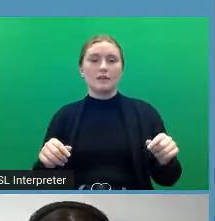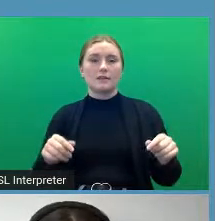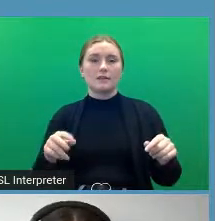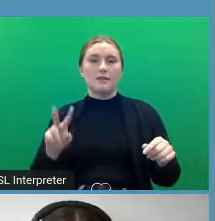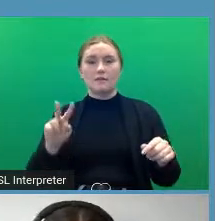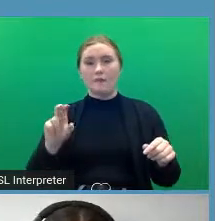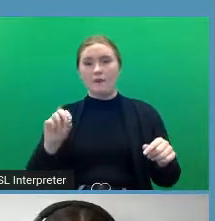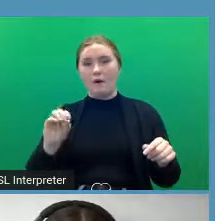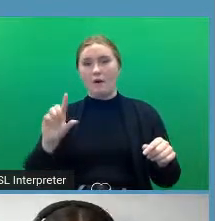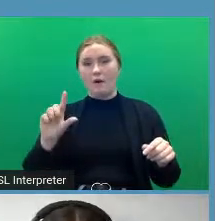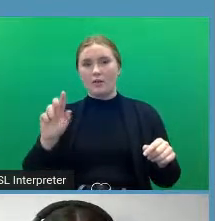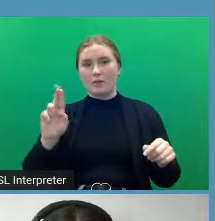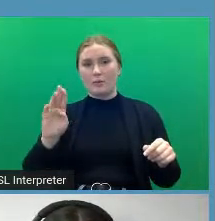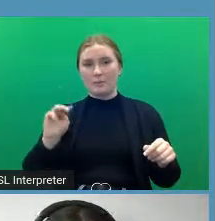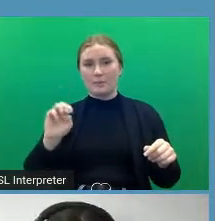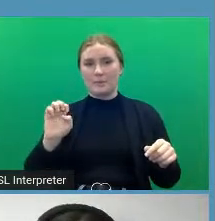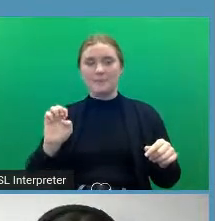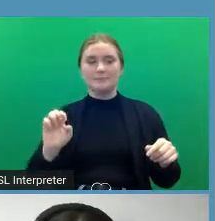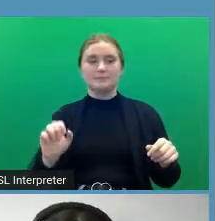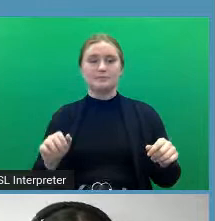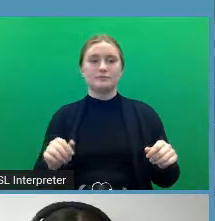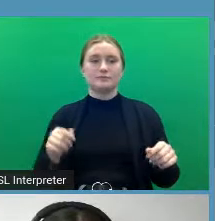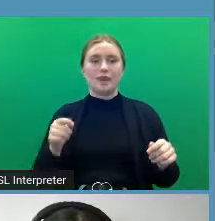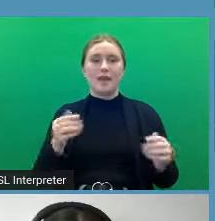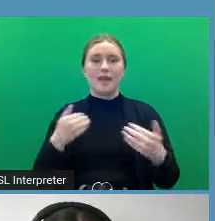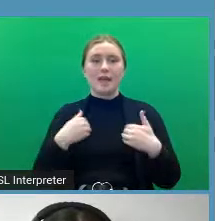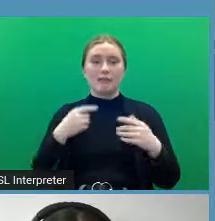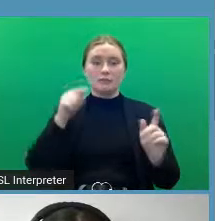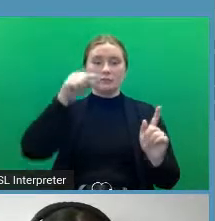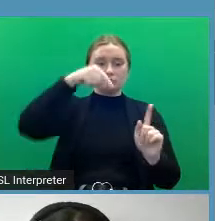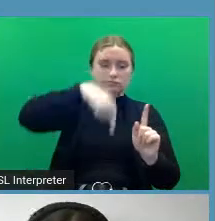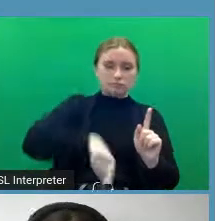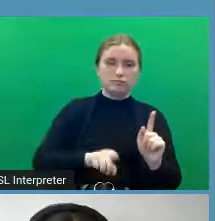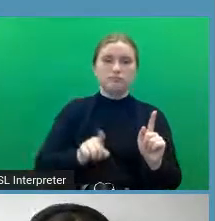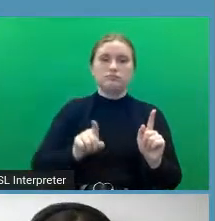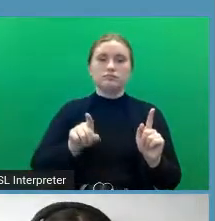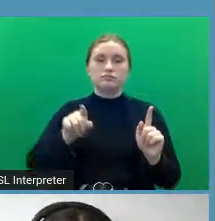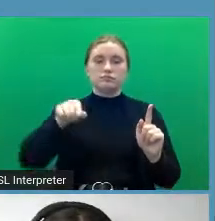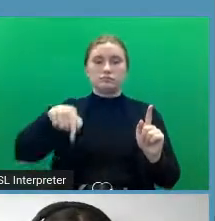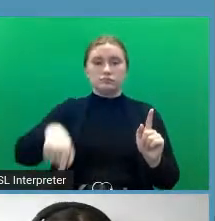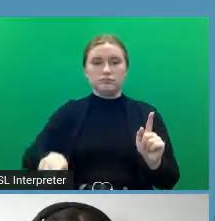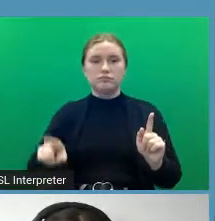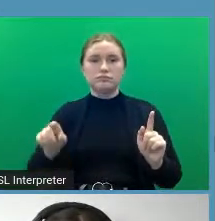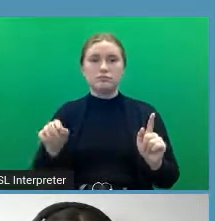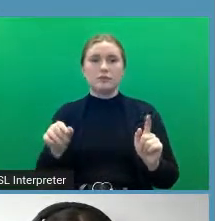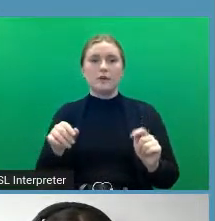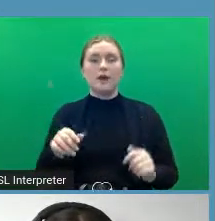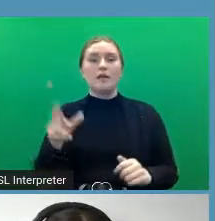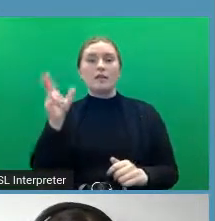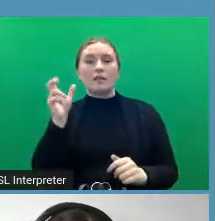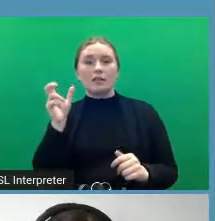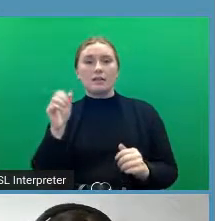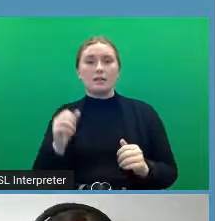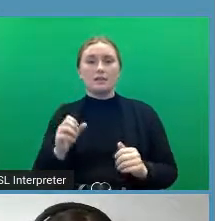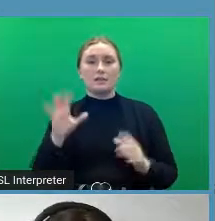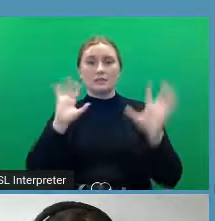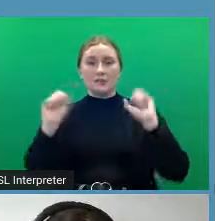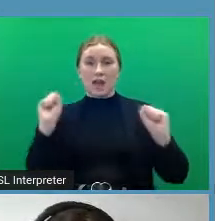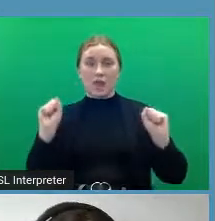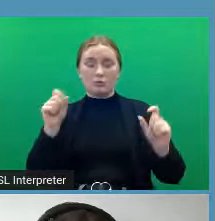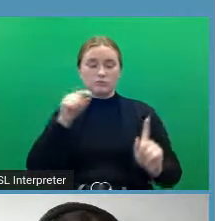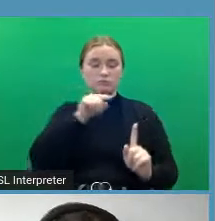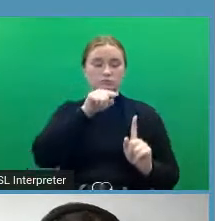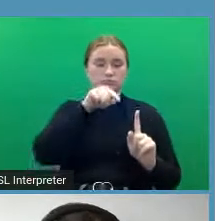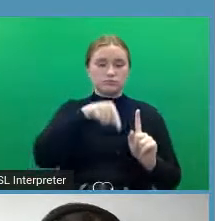each piece of dialogue, that white line dips down to lower the loudness of that track to permit